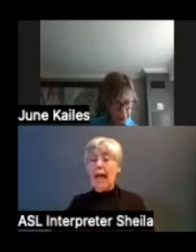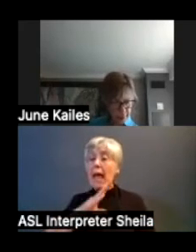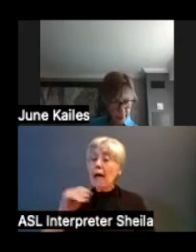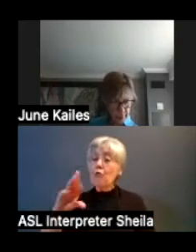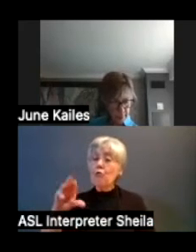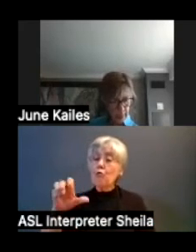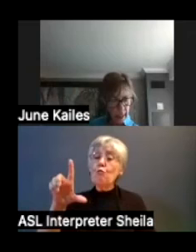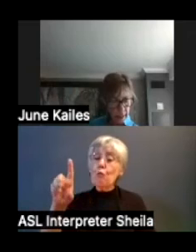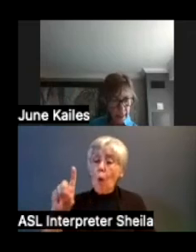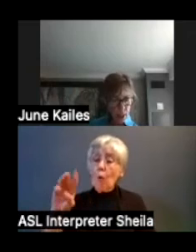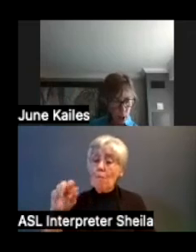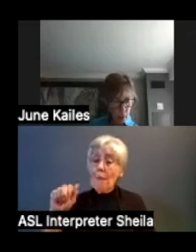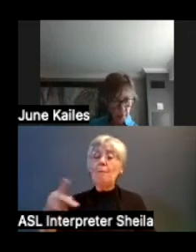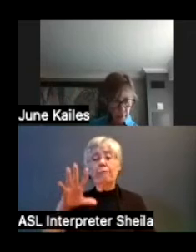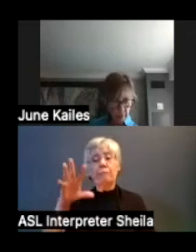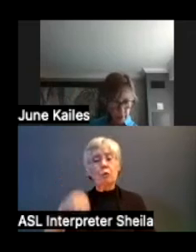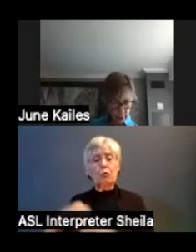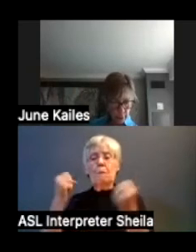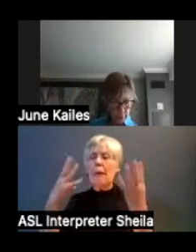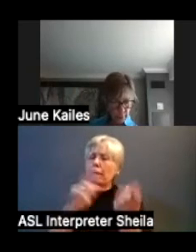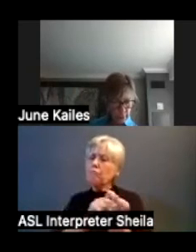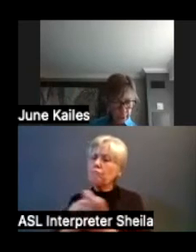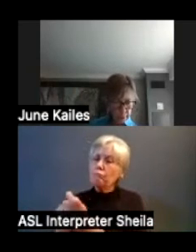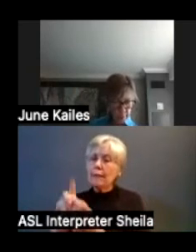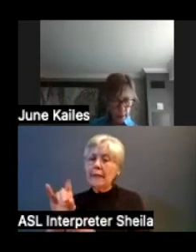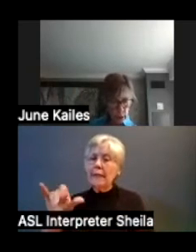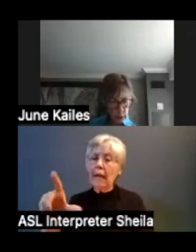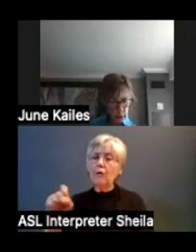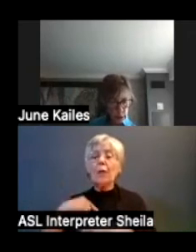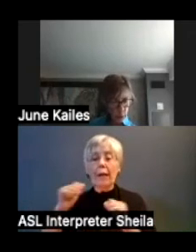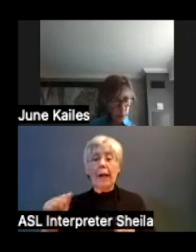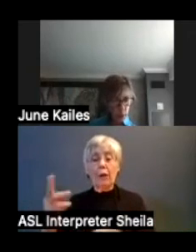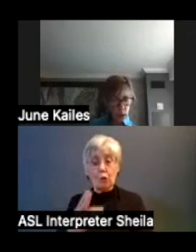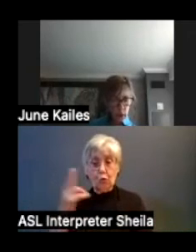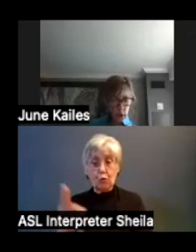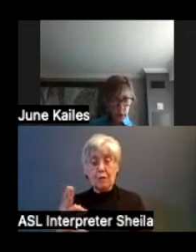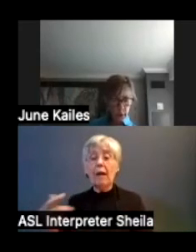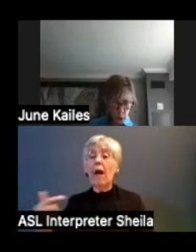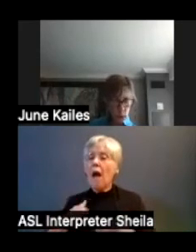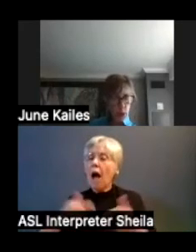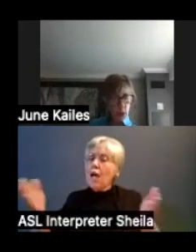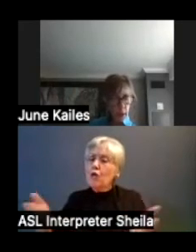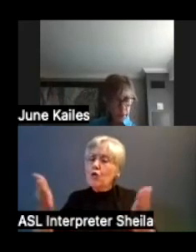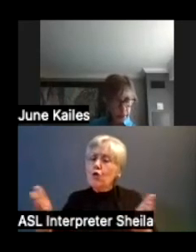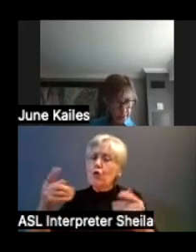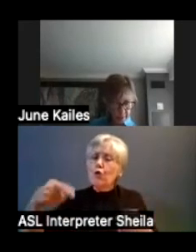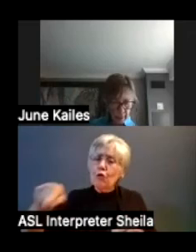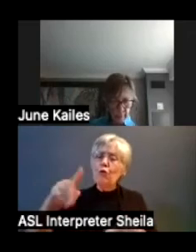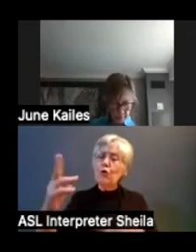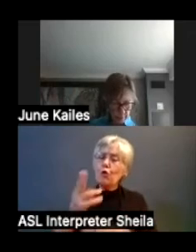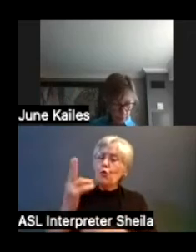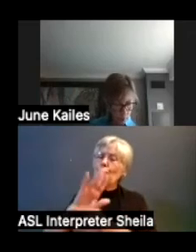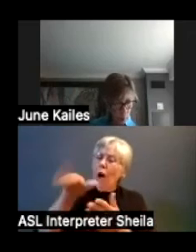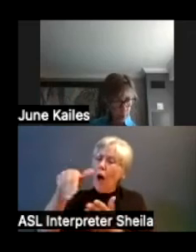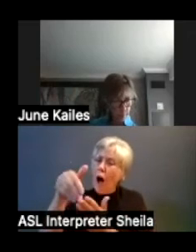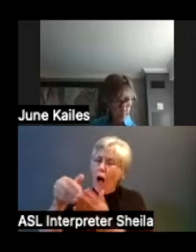of details that all of us can use. So I urge you to use the details